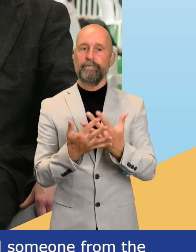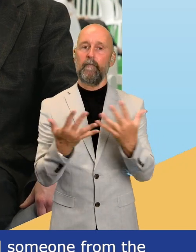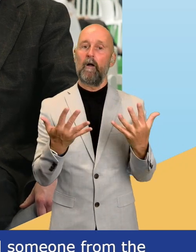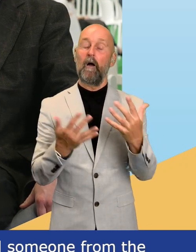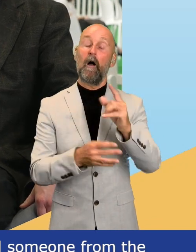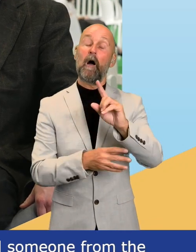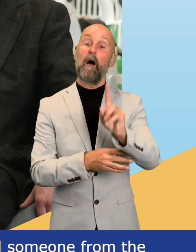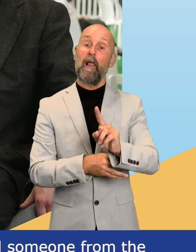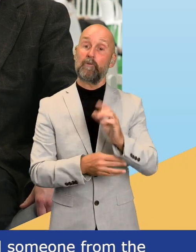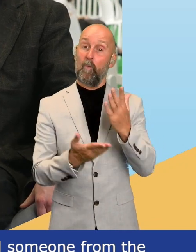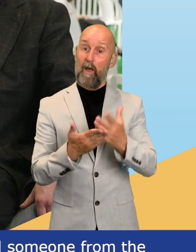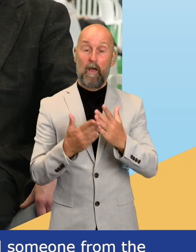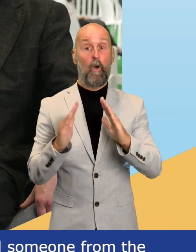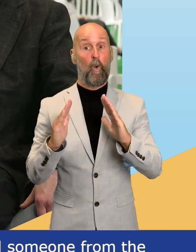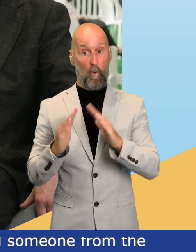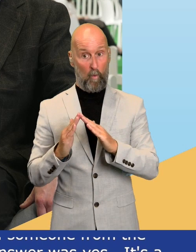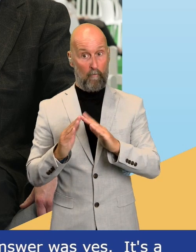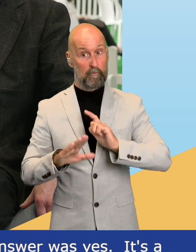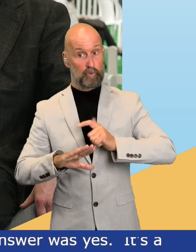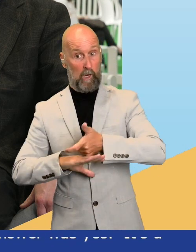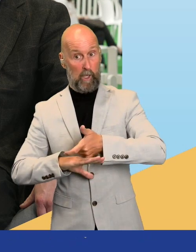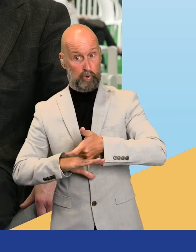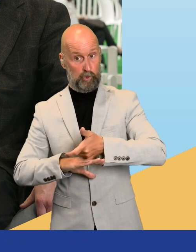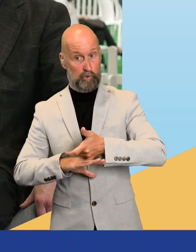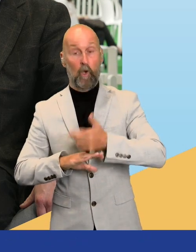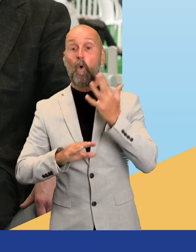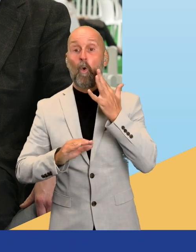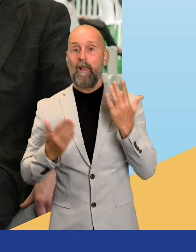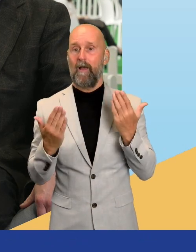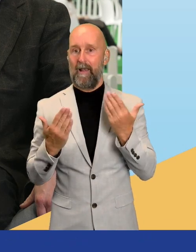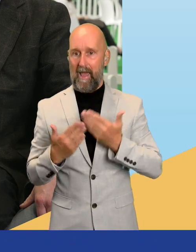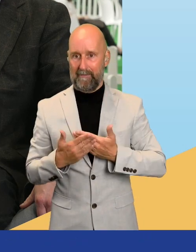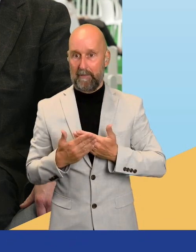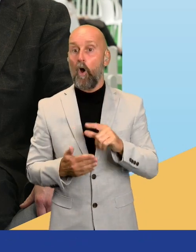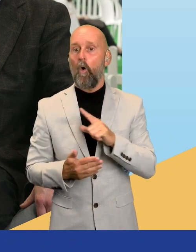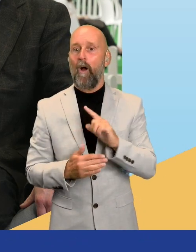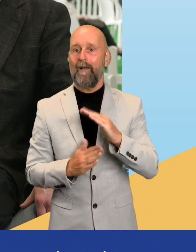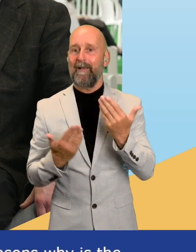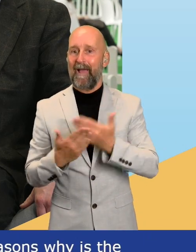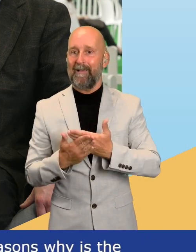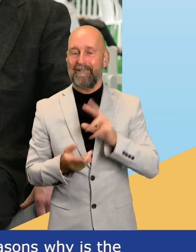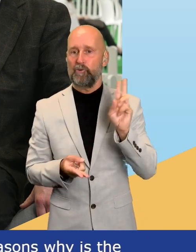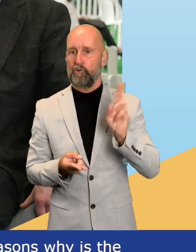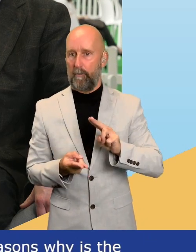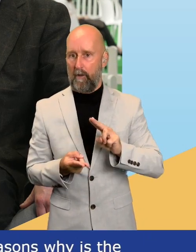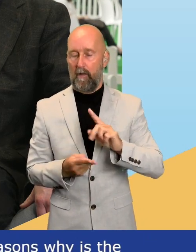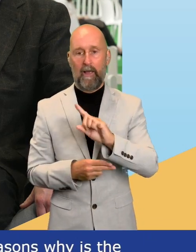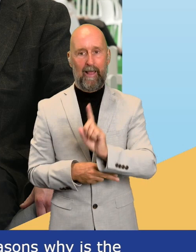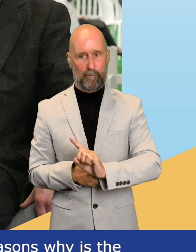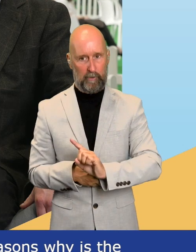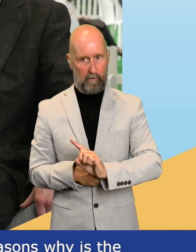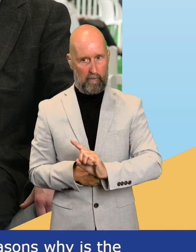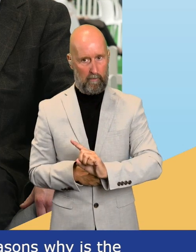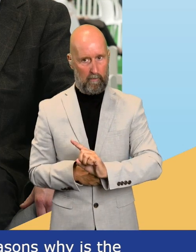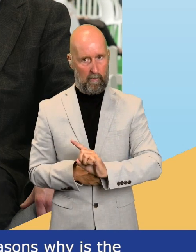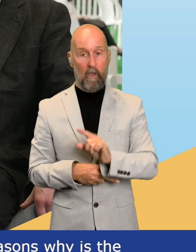car charging is done at home. And the majority of that is done at night. And the reason it's done at night is because you get cheaper energy tariffs at night. Now, the reason the energy